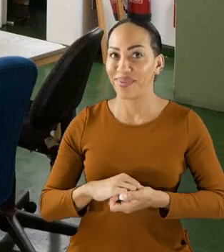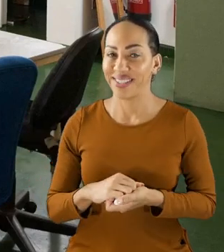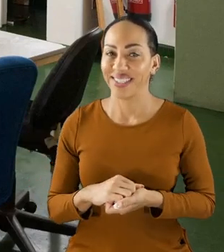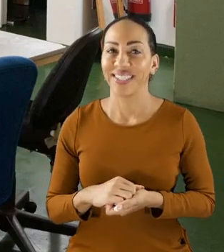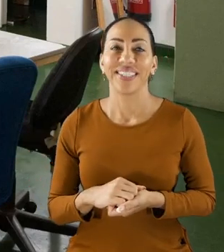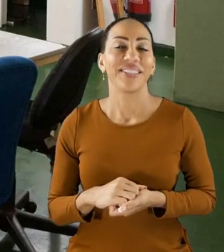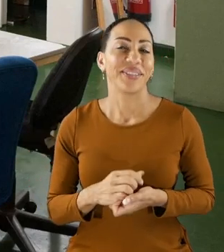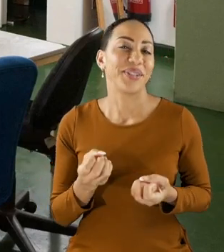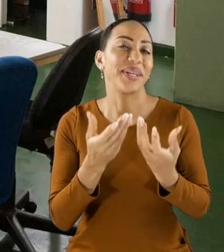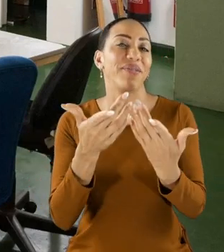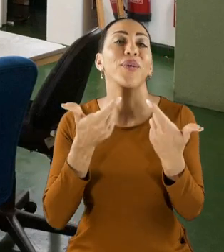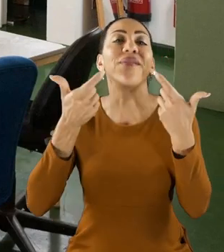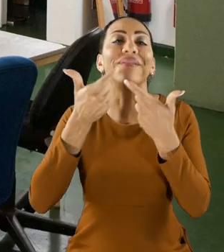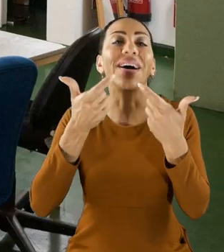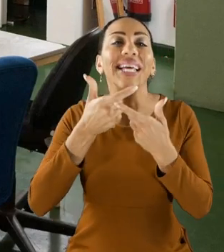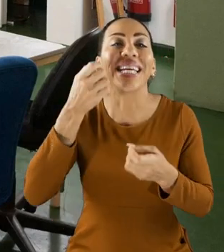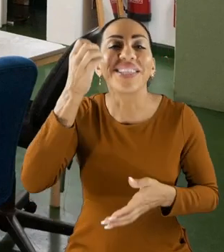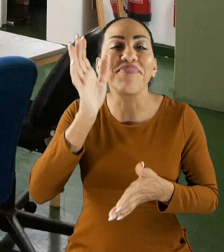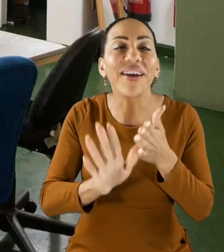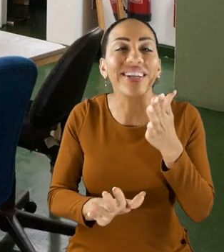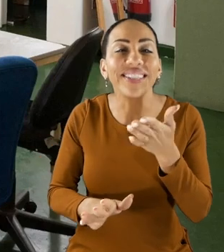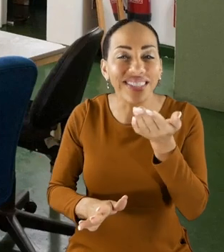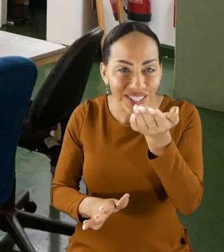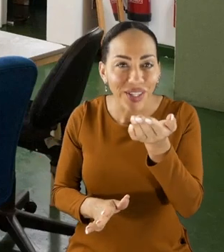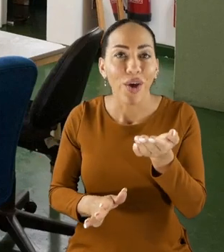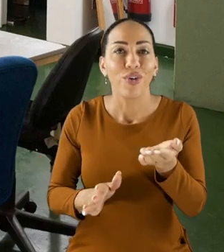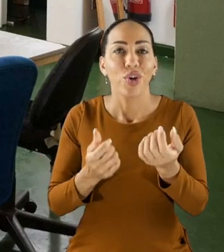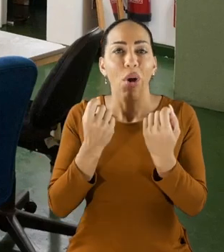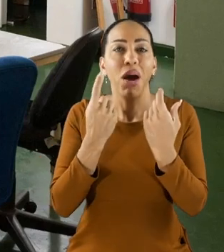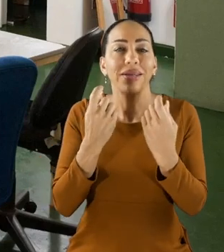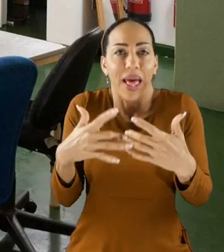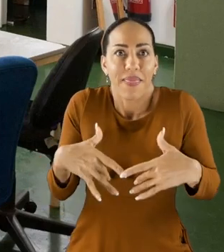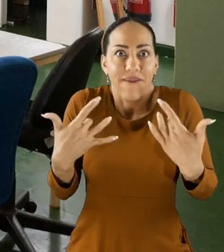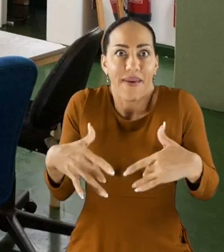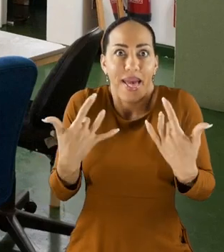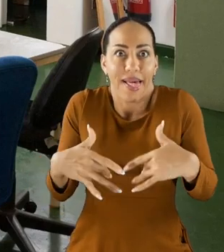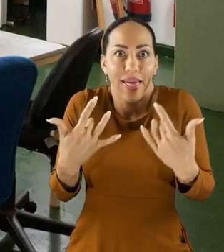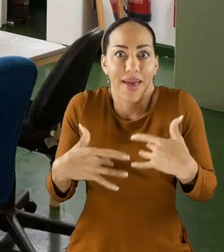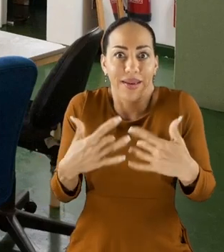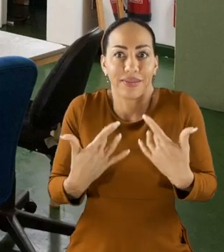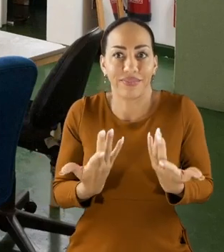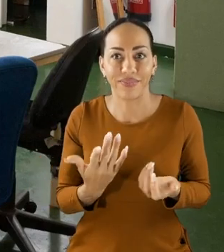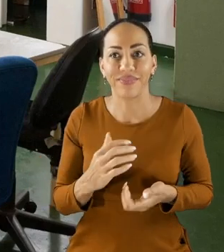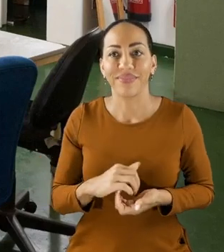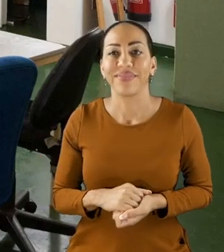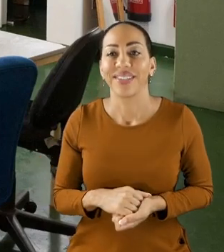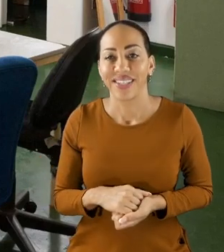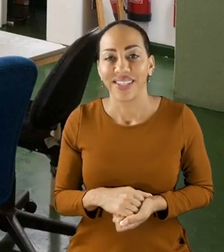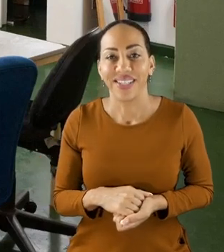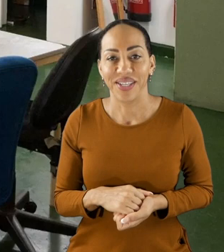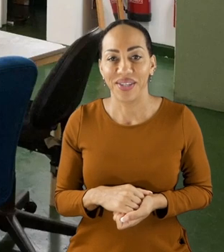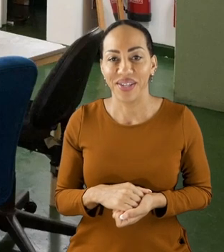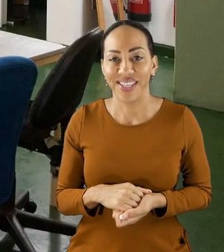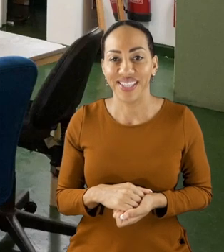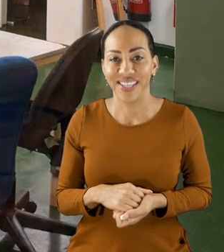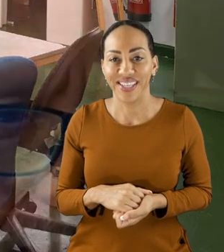want to show you. I've just set this up just to give you a little bit of a funny experience, just so we kind of get a feel for what I'm talking about,